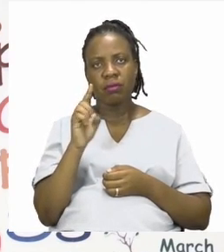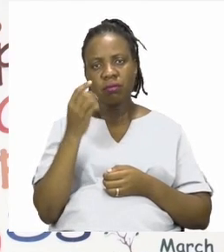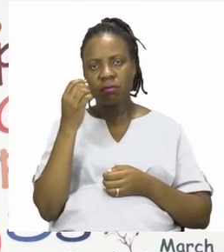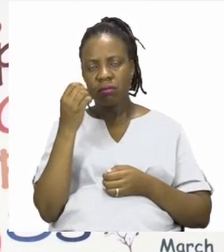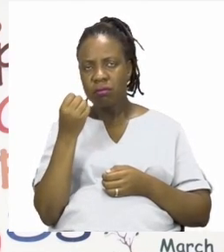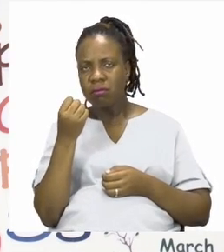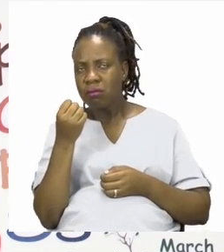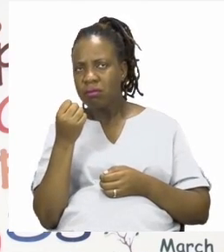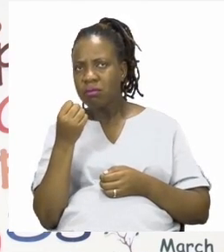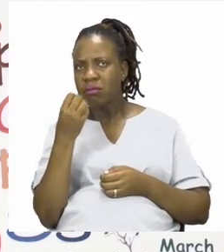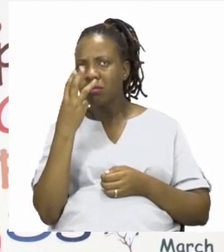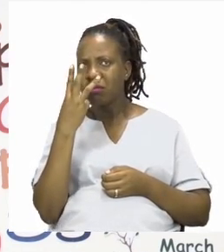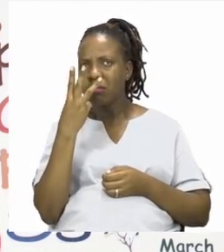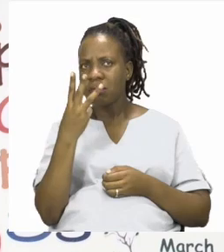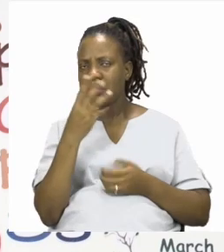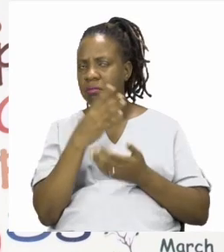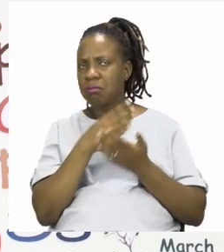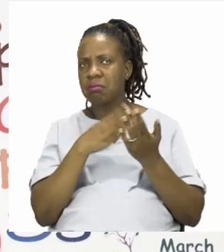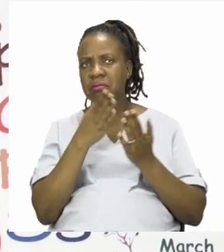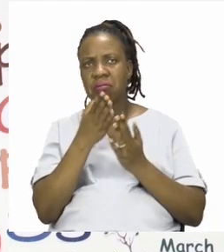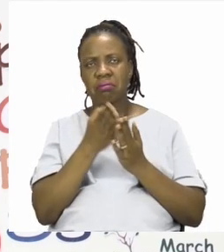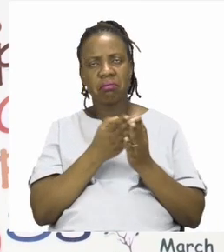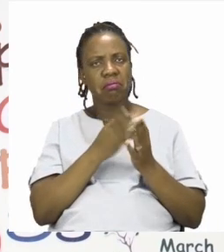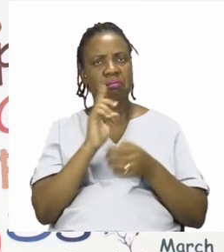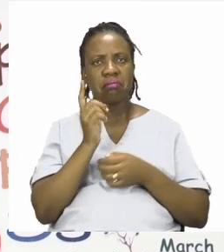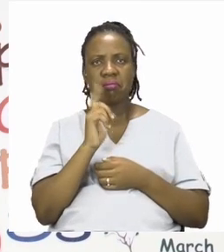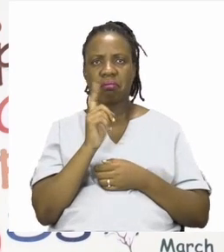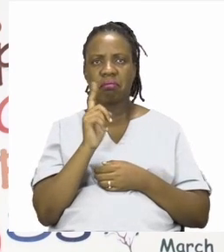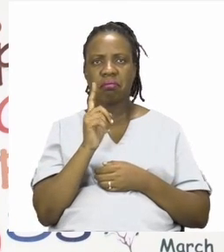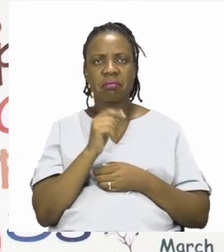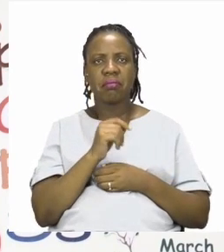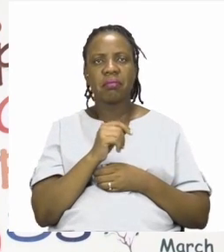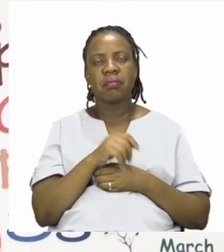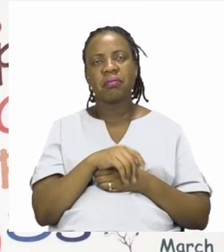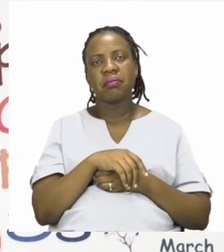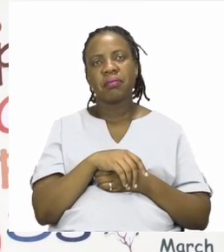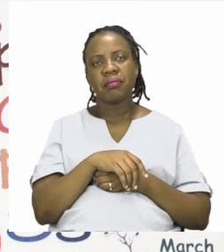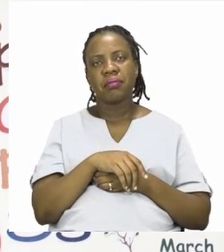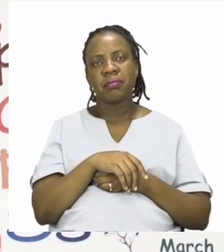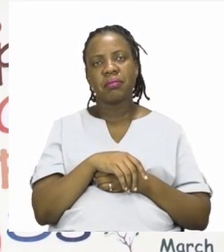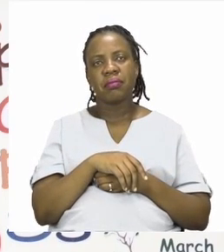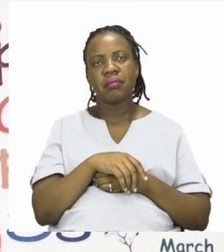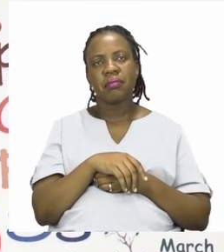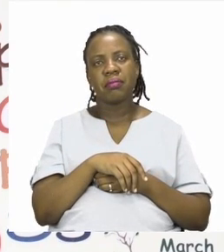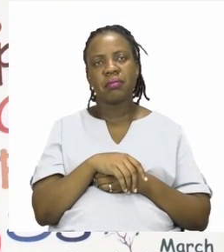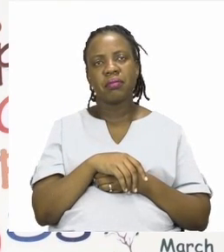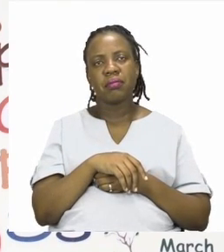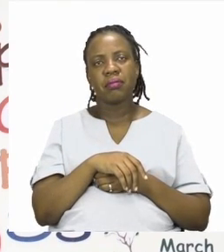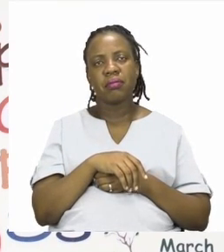parts in the circle? No, we don't. Let's try number B,